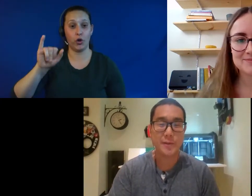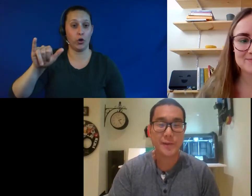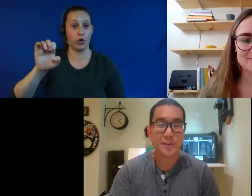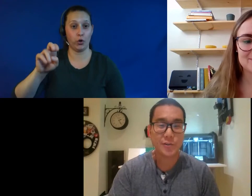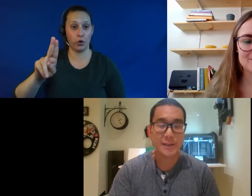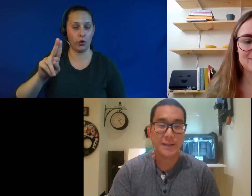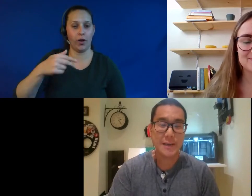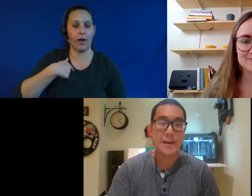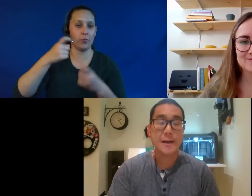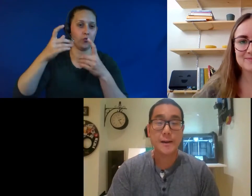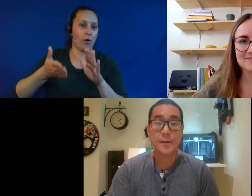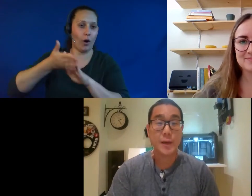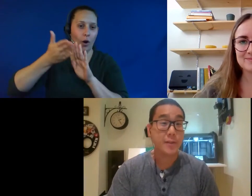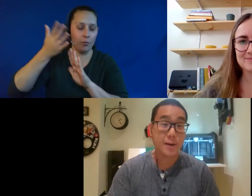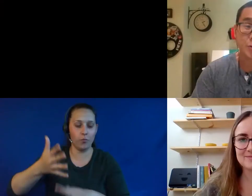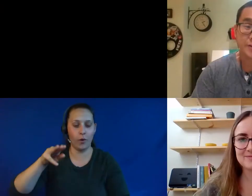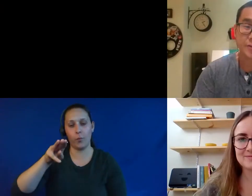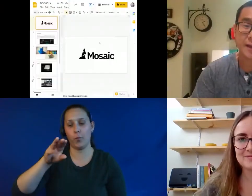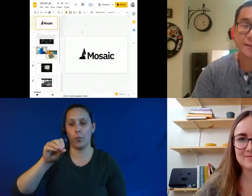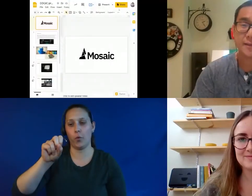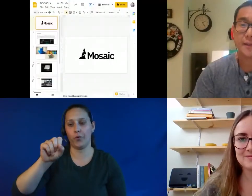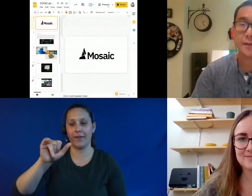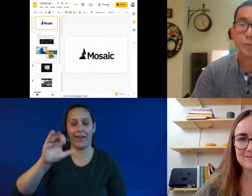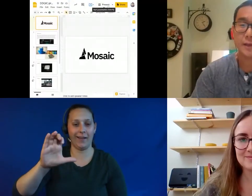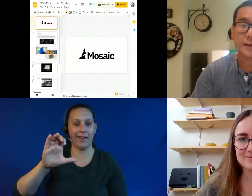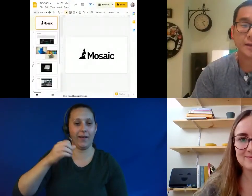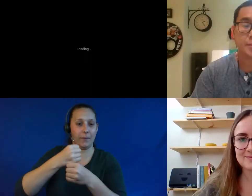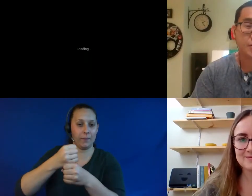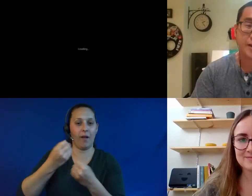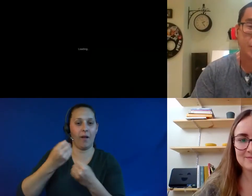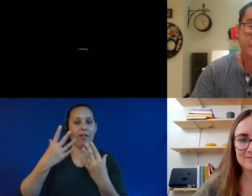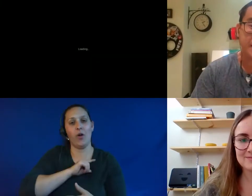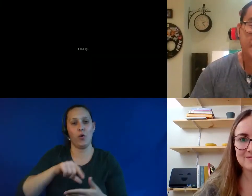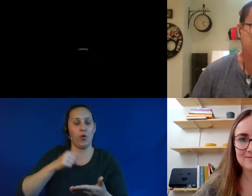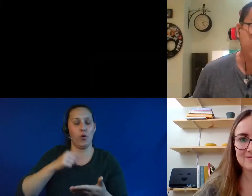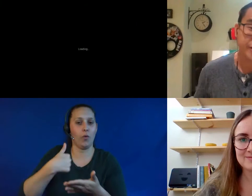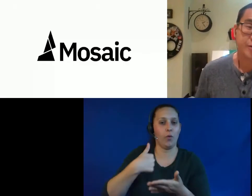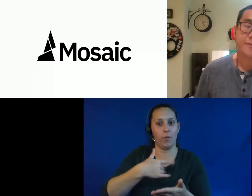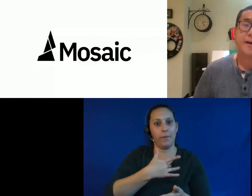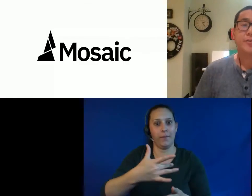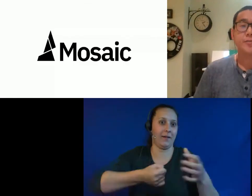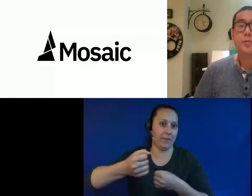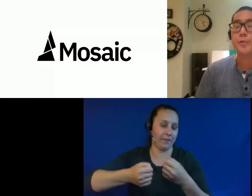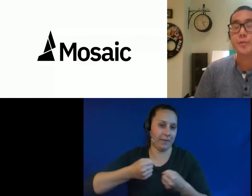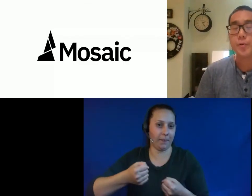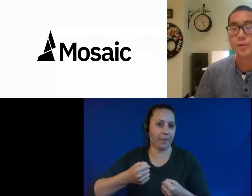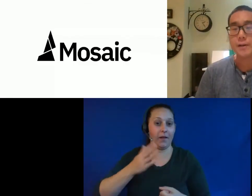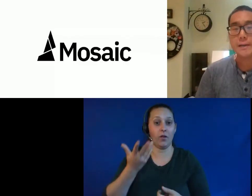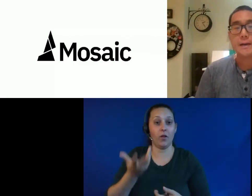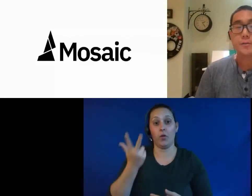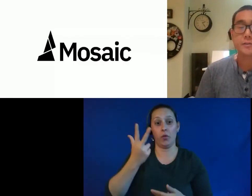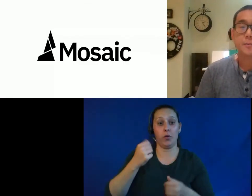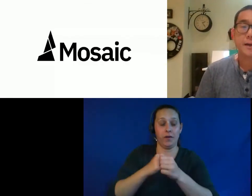Mosaic Manufacturing. We have a lot of Queens grads that we employ at Mosaic, including the three founders, who are Mitch